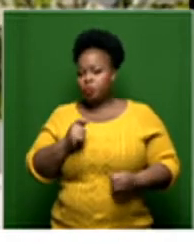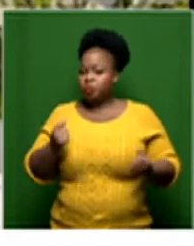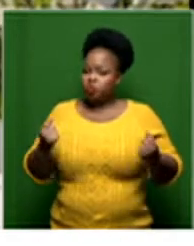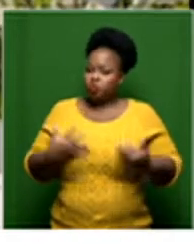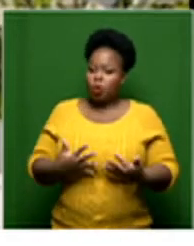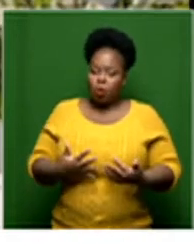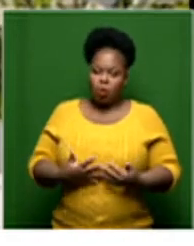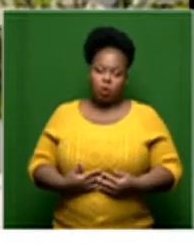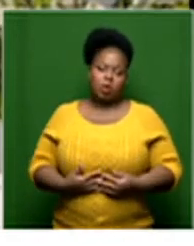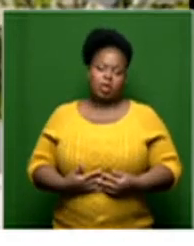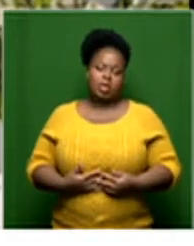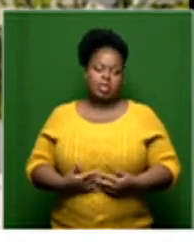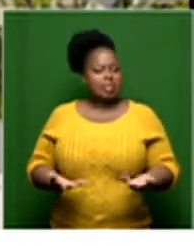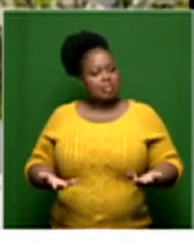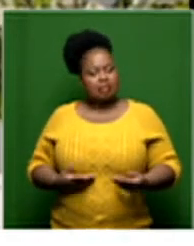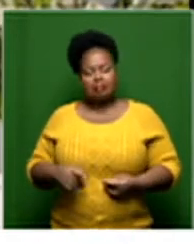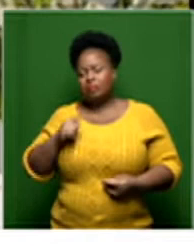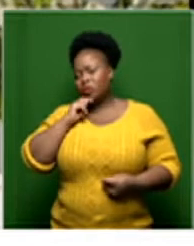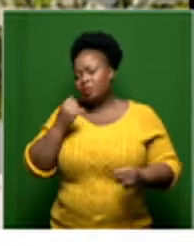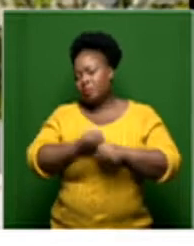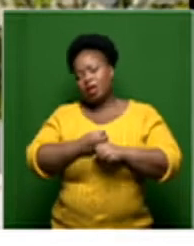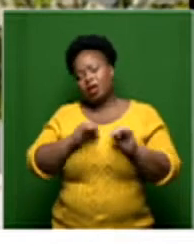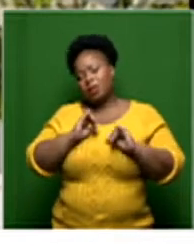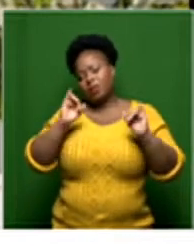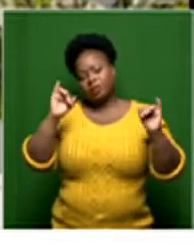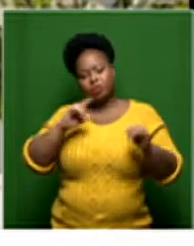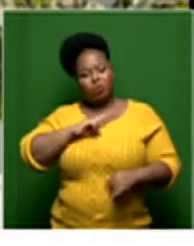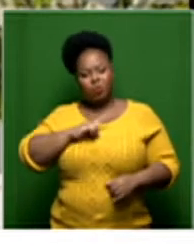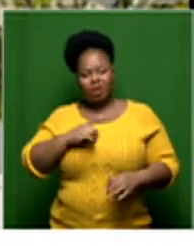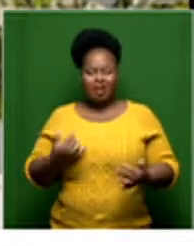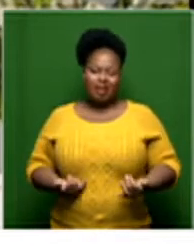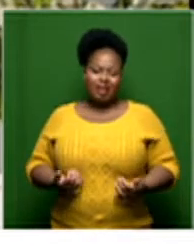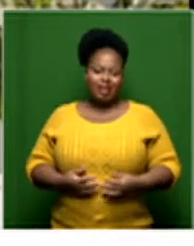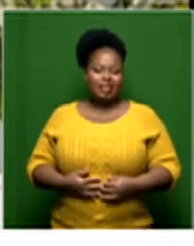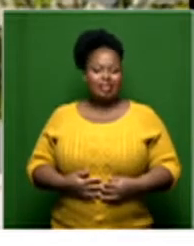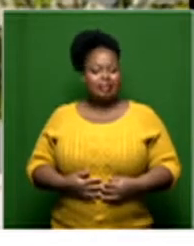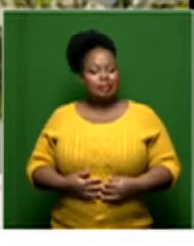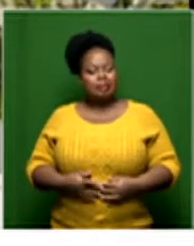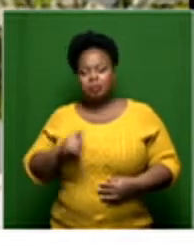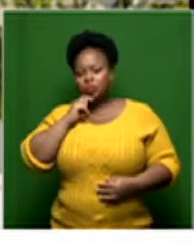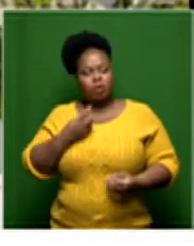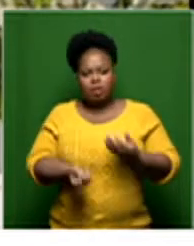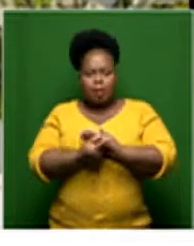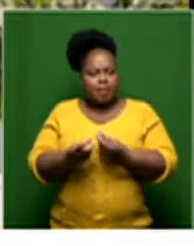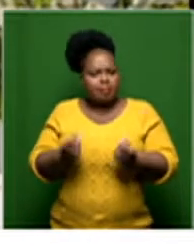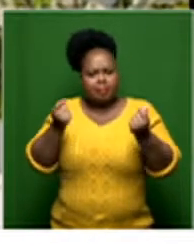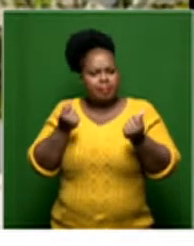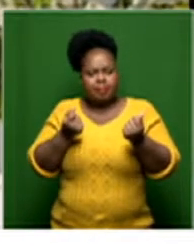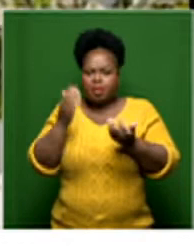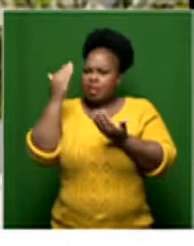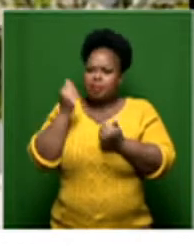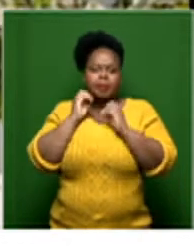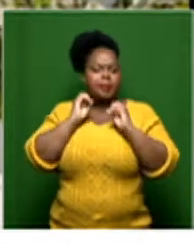was actually really exacerbated by the fact that it was so sudden, and